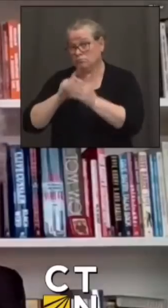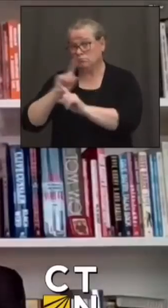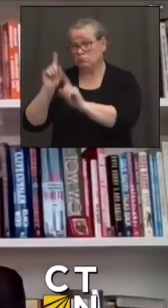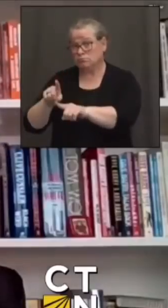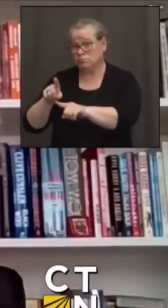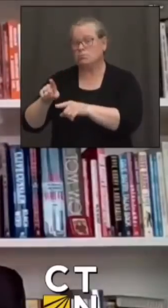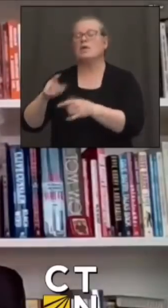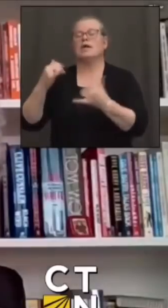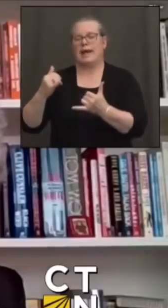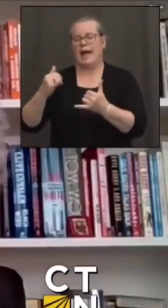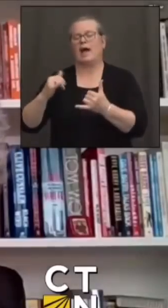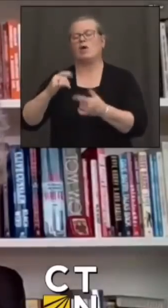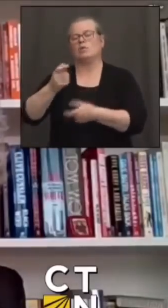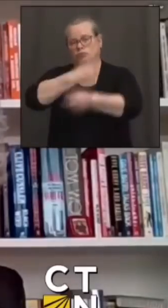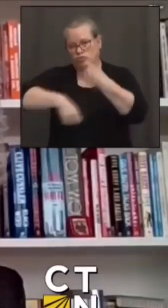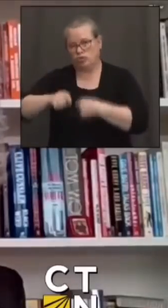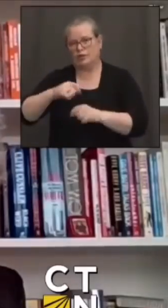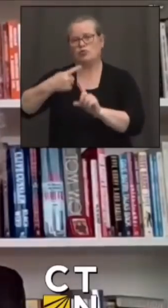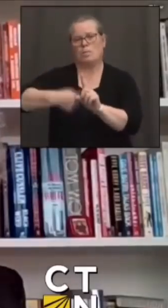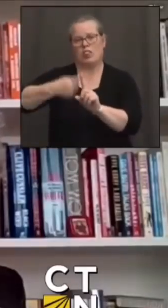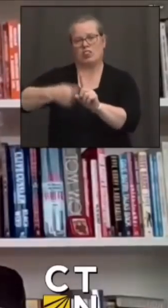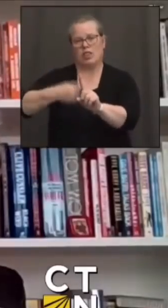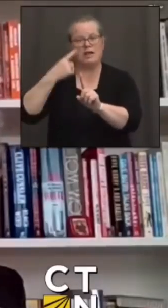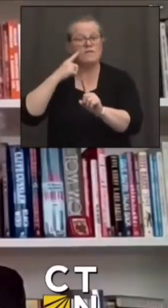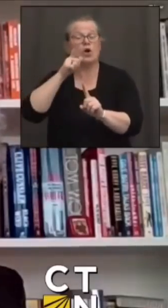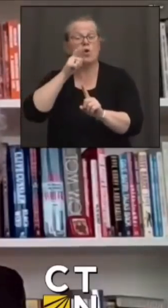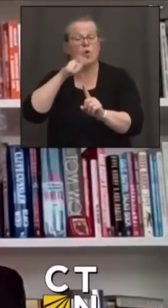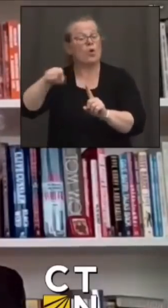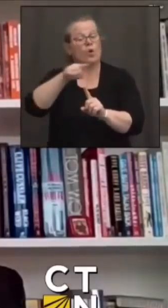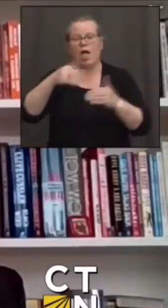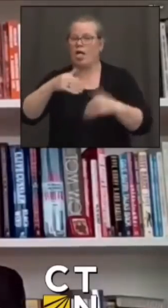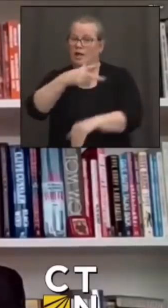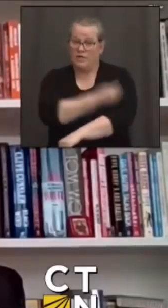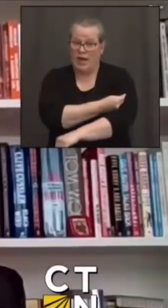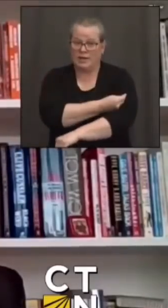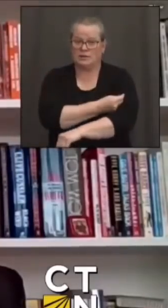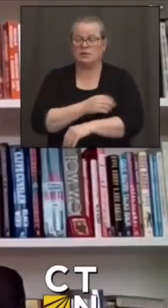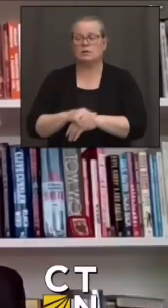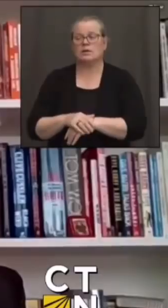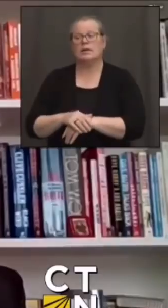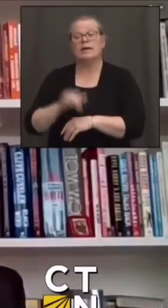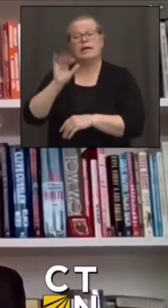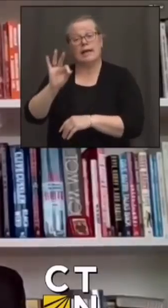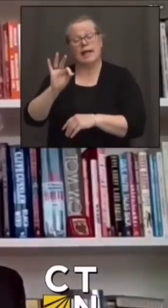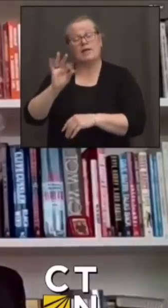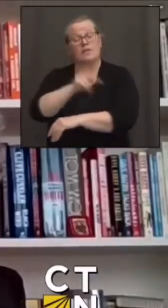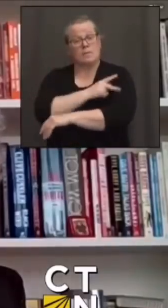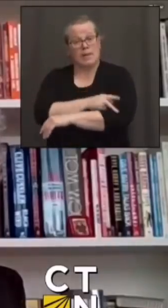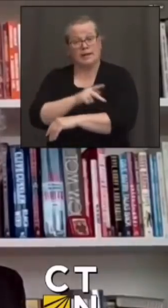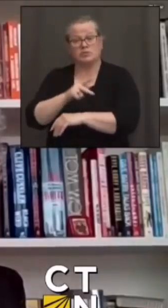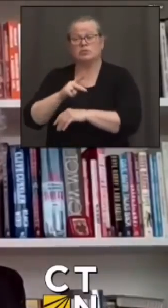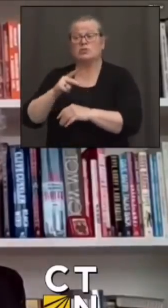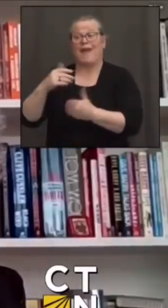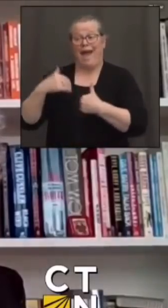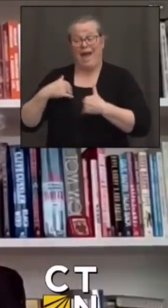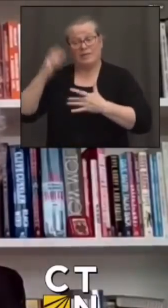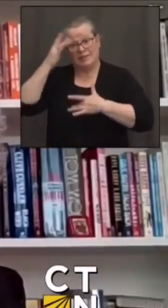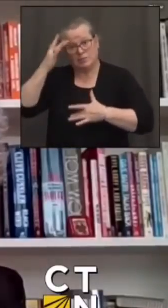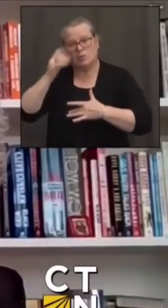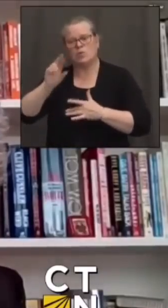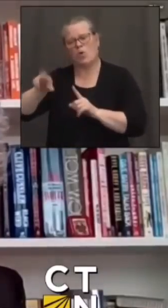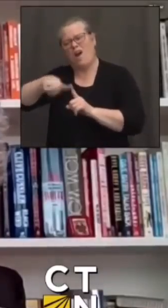for unvaccinated staff, and residents only need to be tested either if they have symptoms or someone else in the building tests